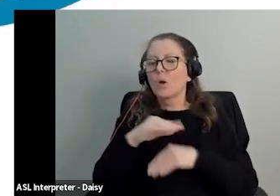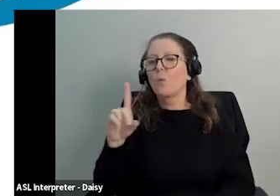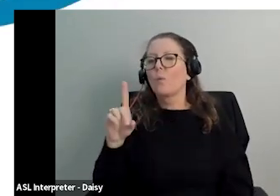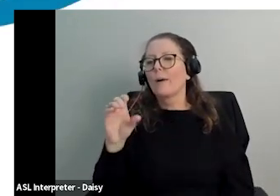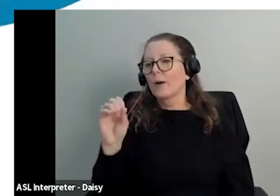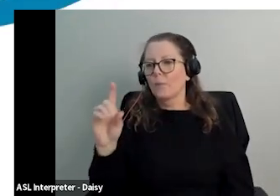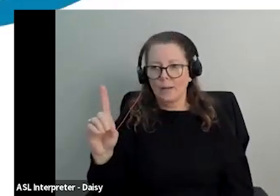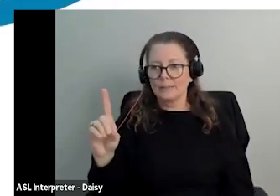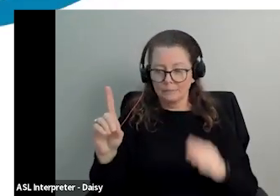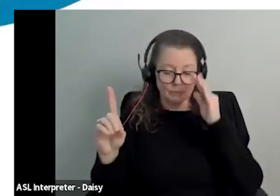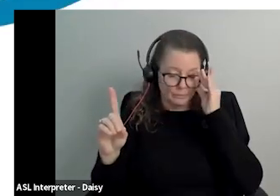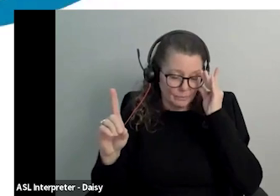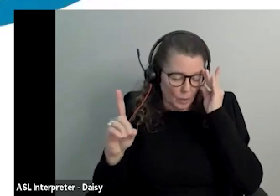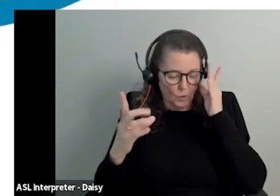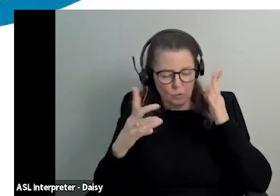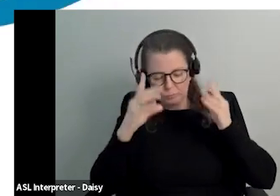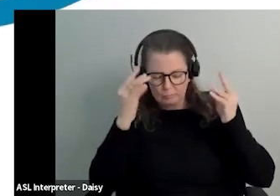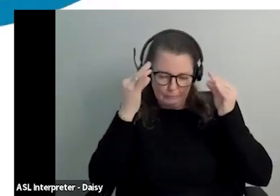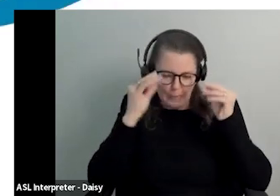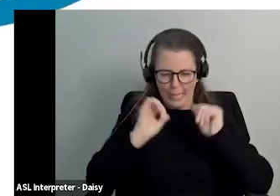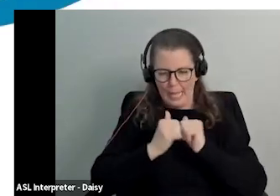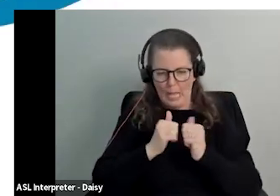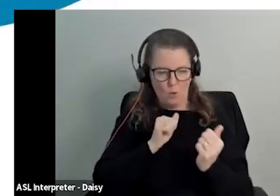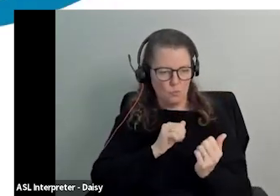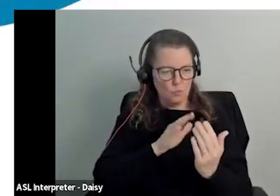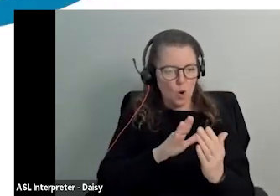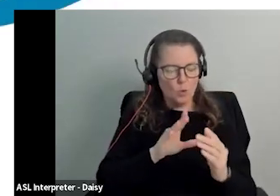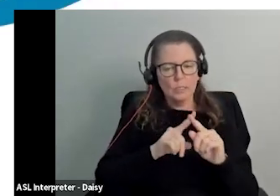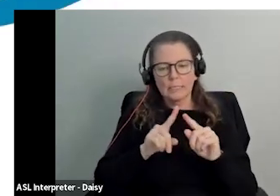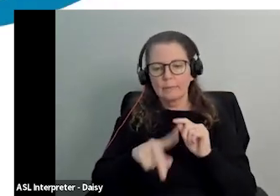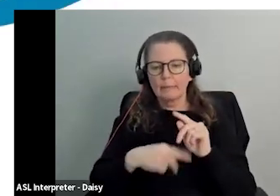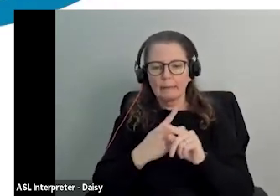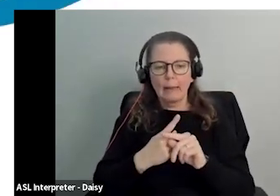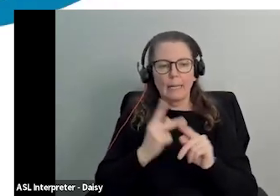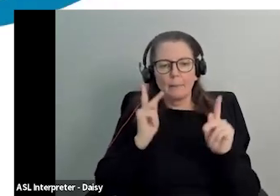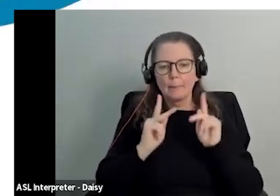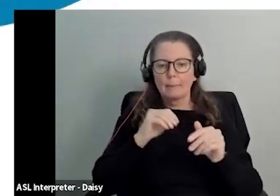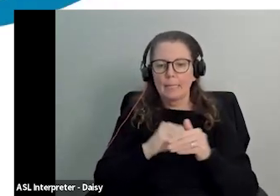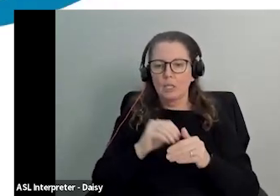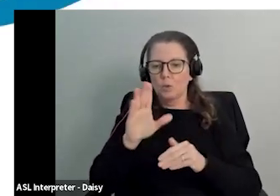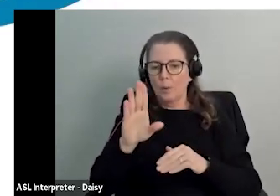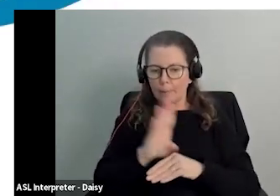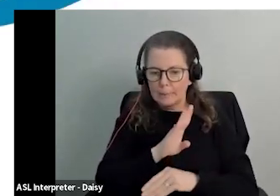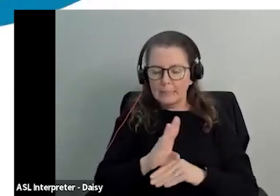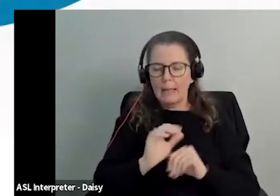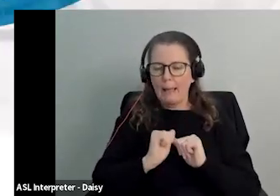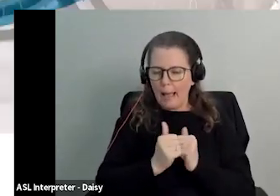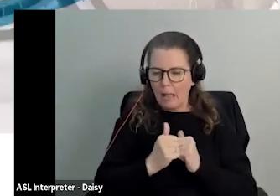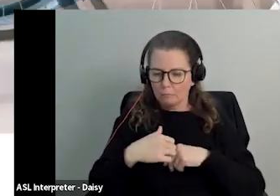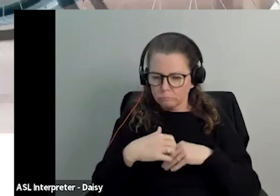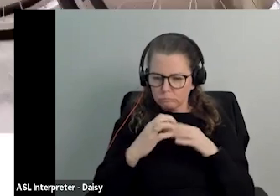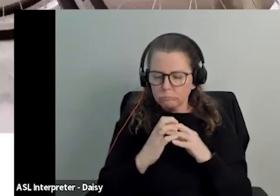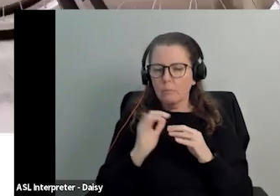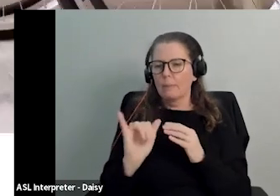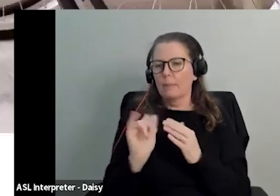you can begin to think about approaching stakeholders in any organization in wanting to build an accessibility